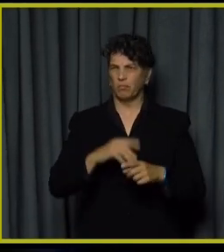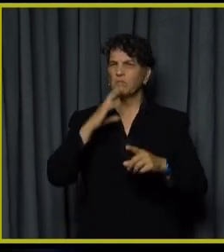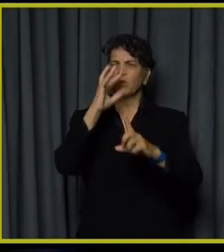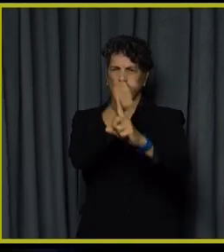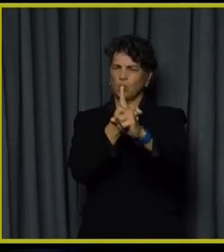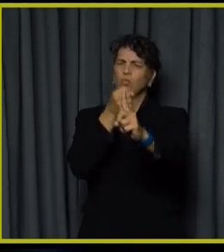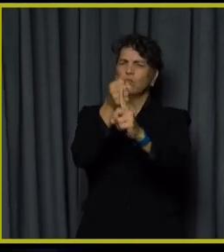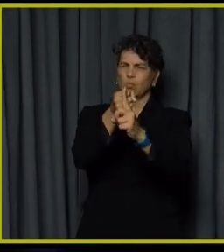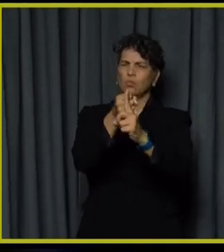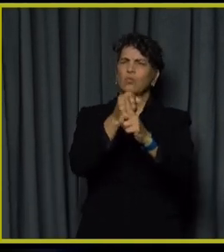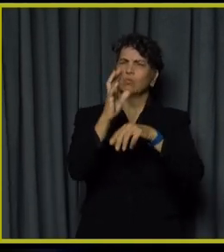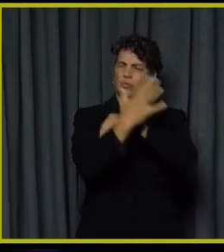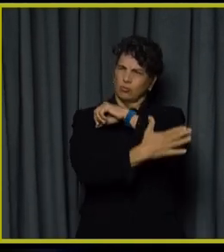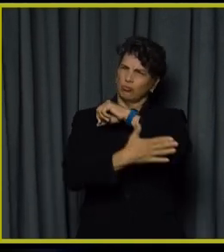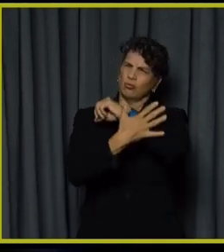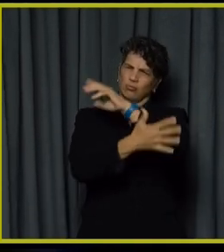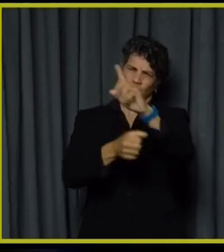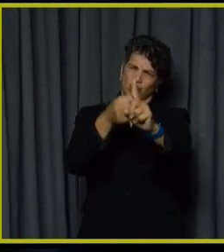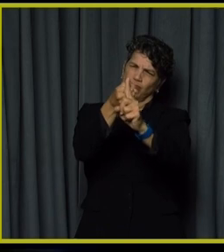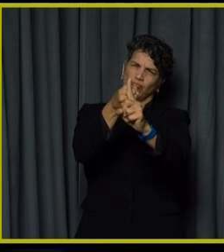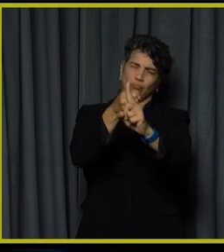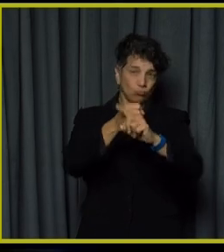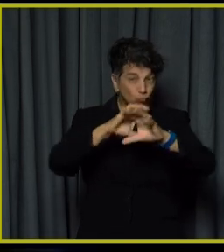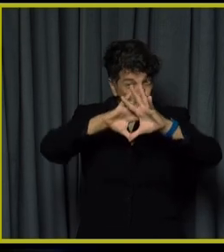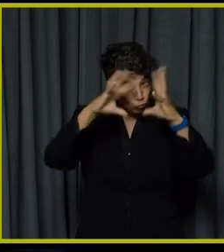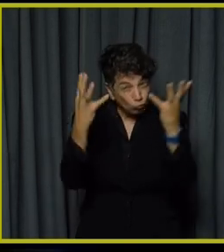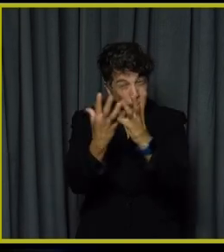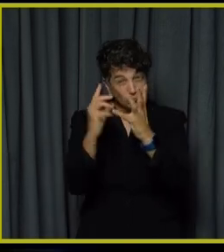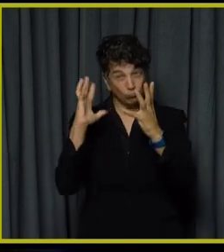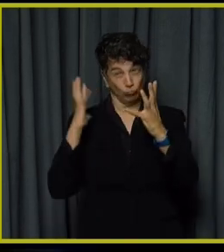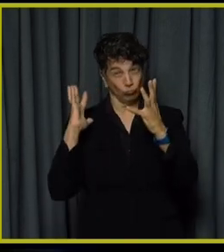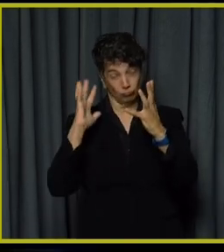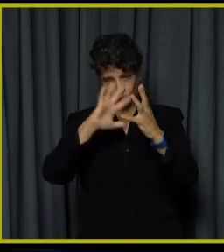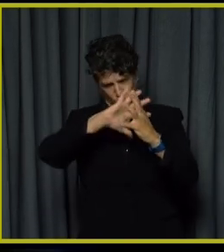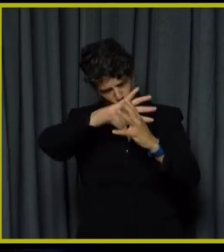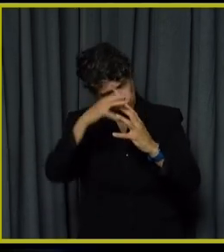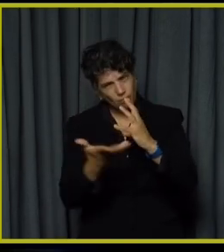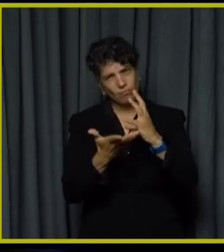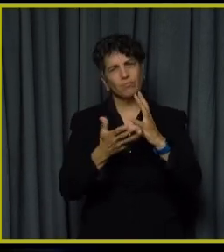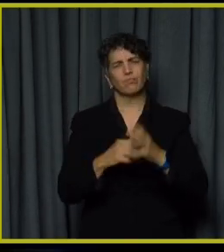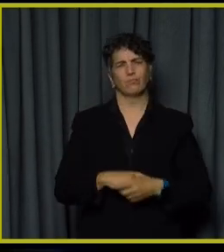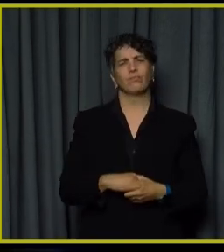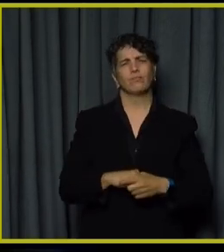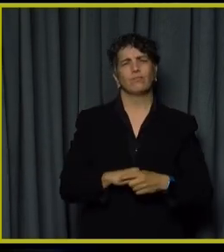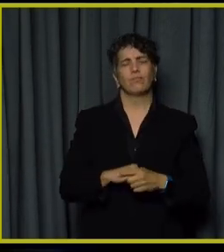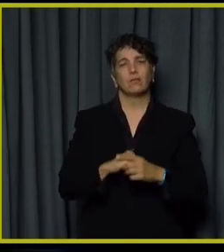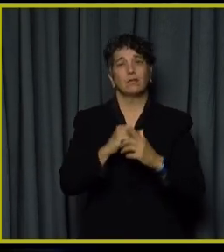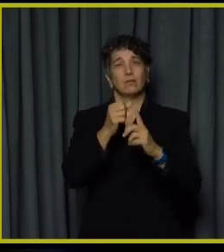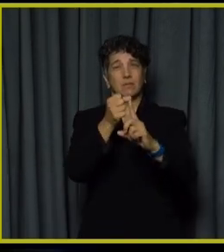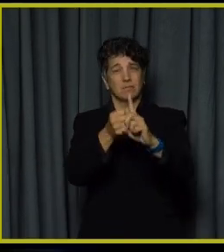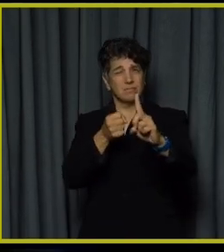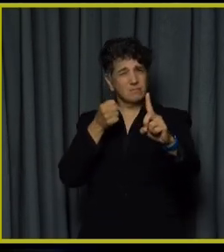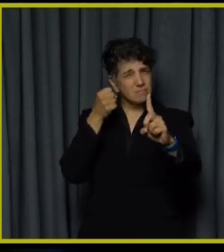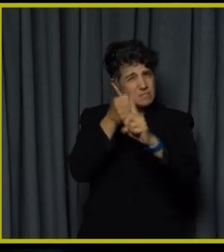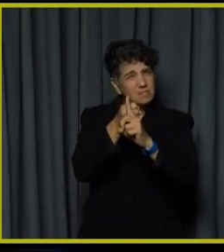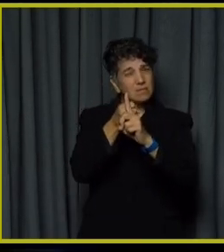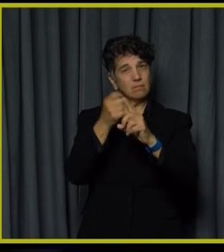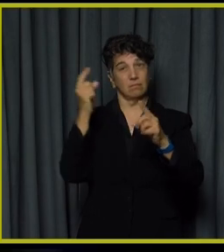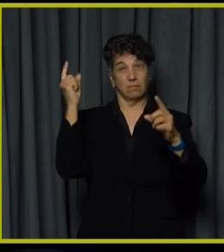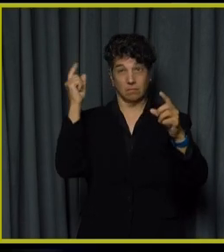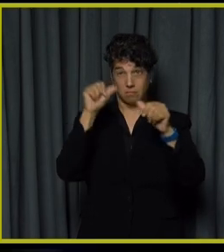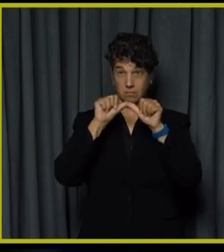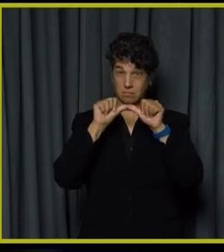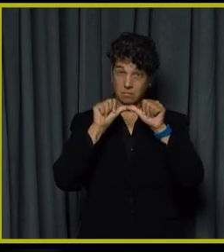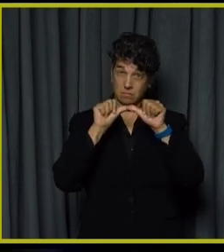cause even more impacts unless we act with urgency. When our planet heats up,